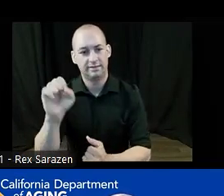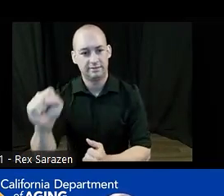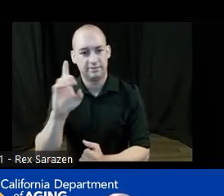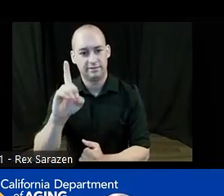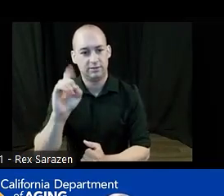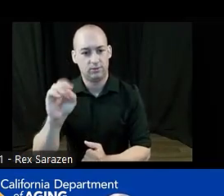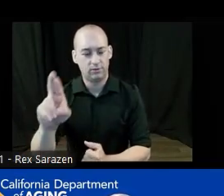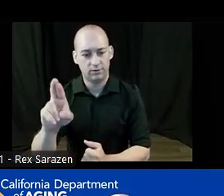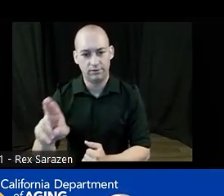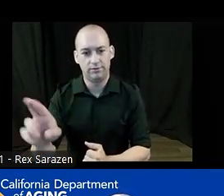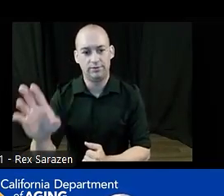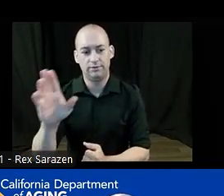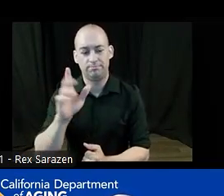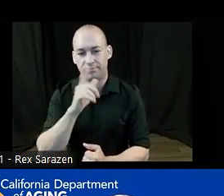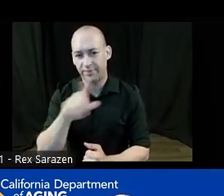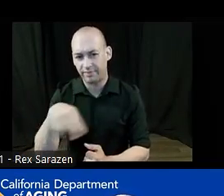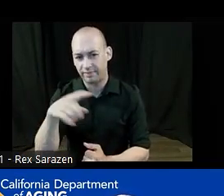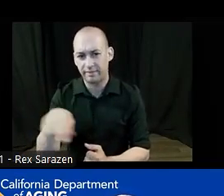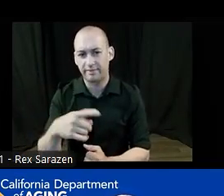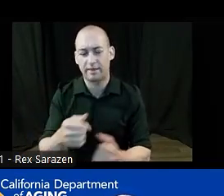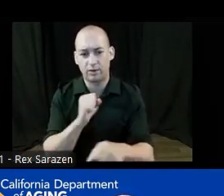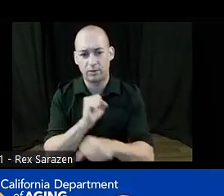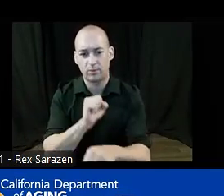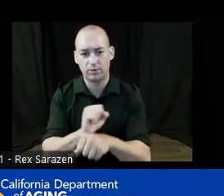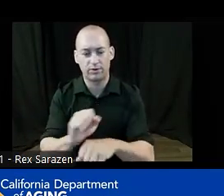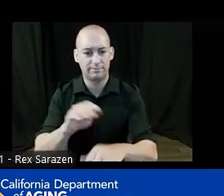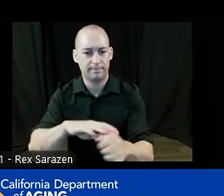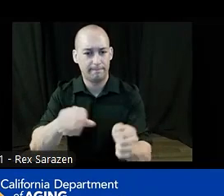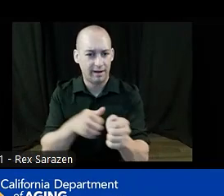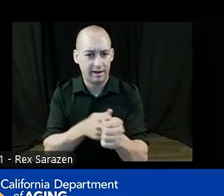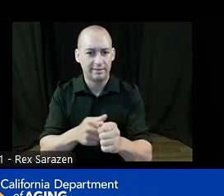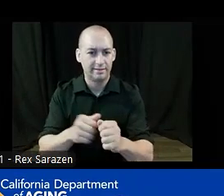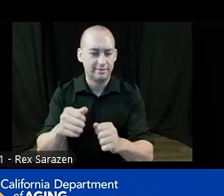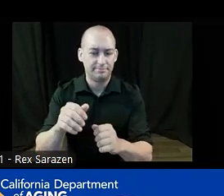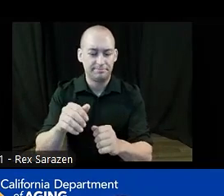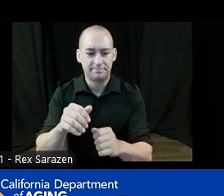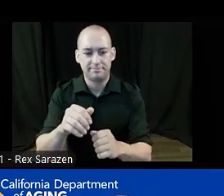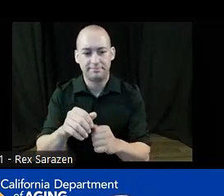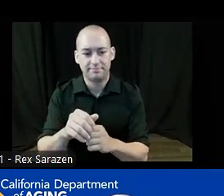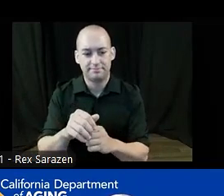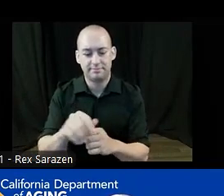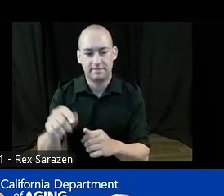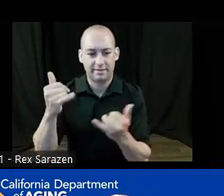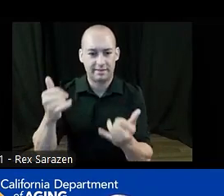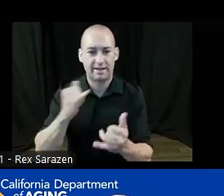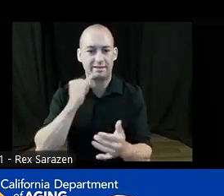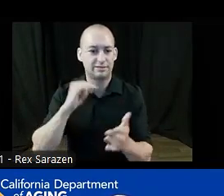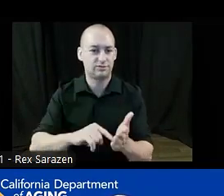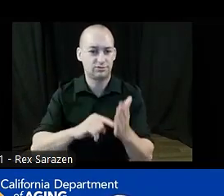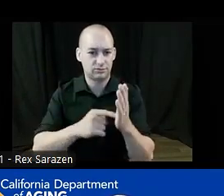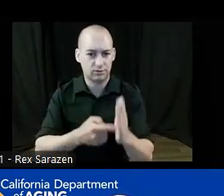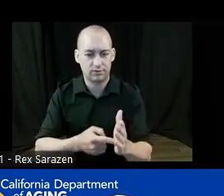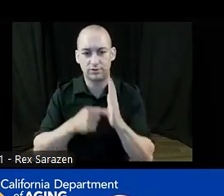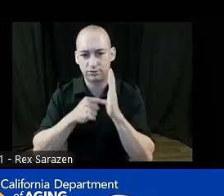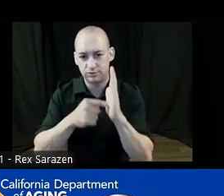DOR, who've been working on this behind the scenes. And today marks the debut of our